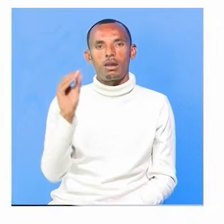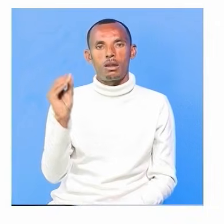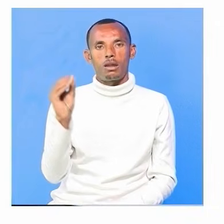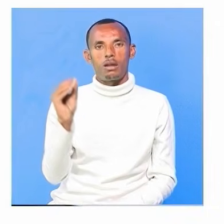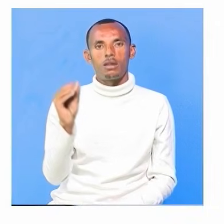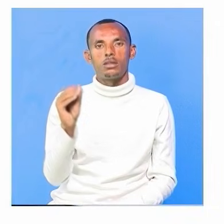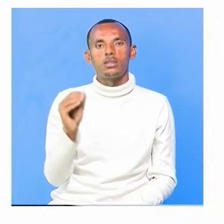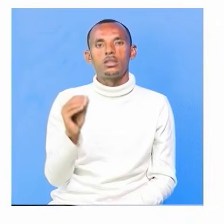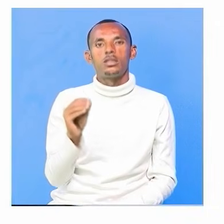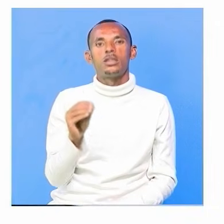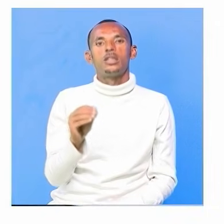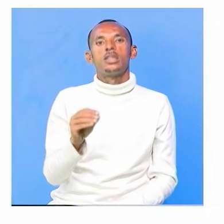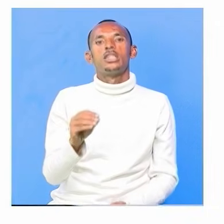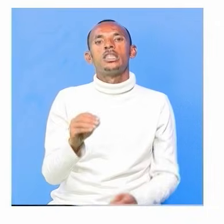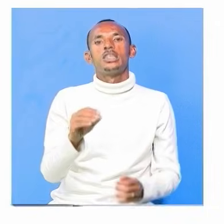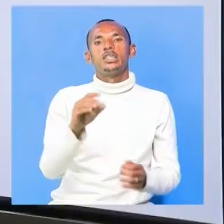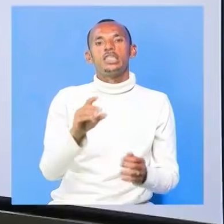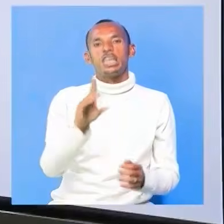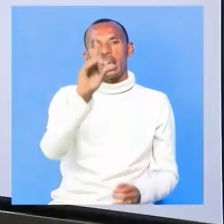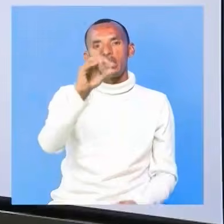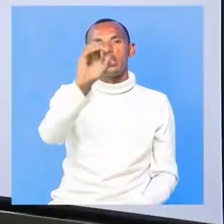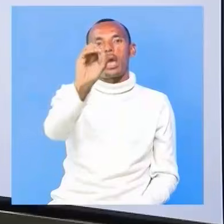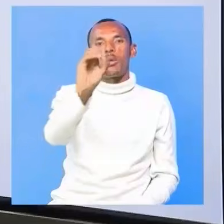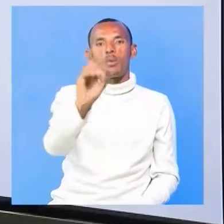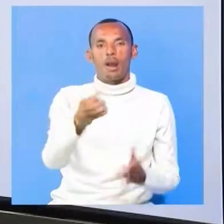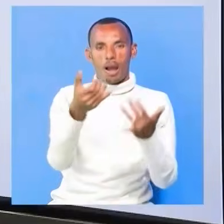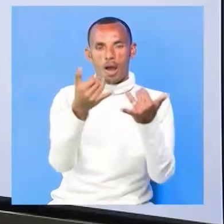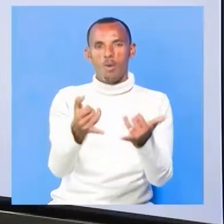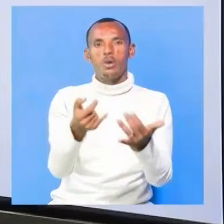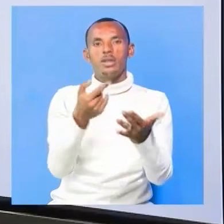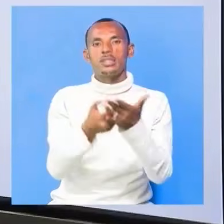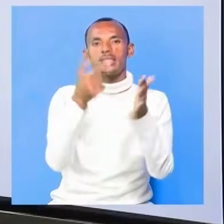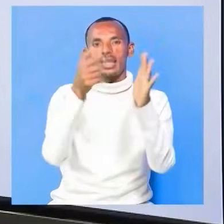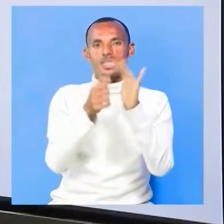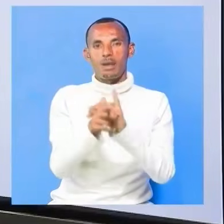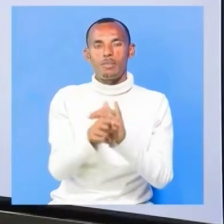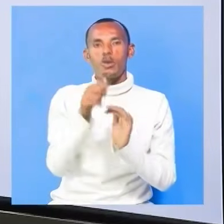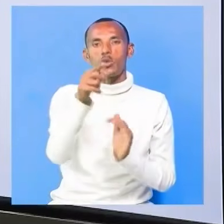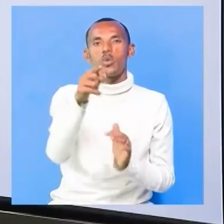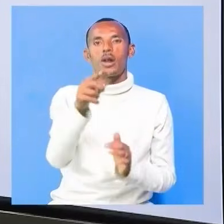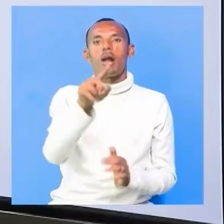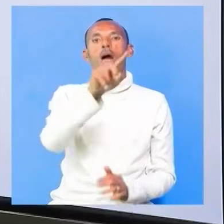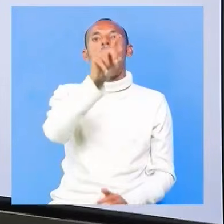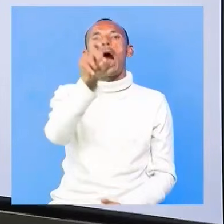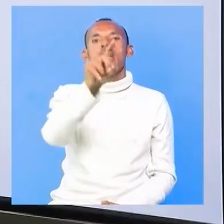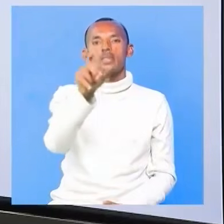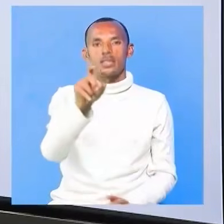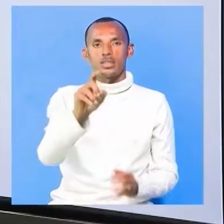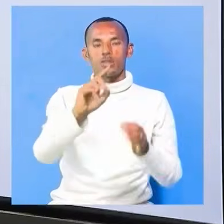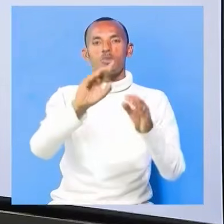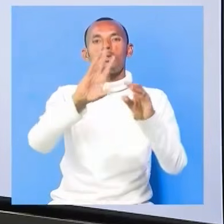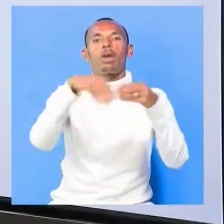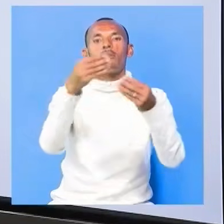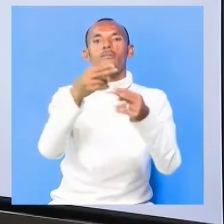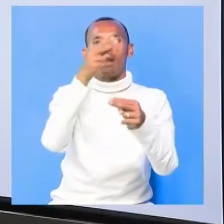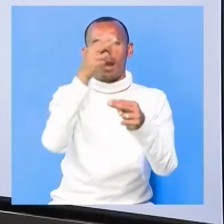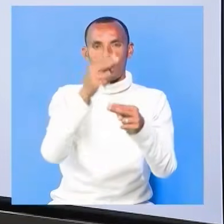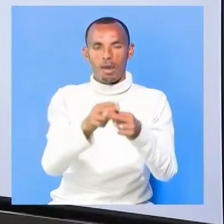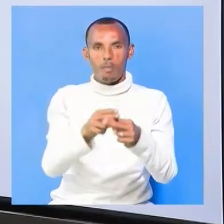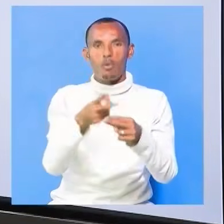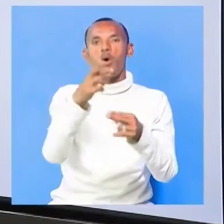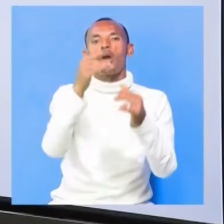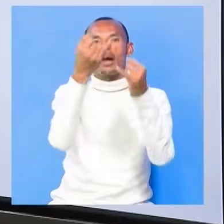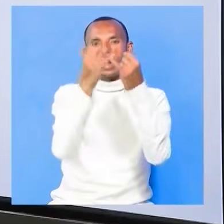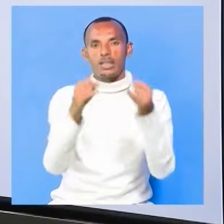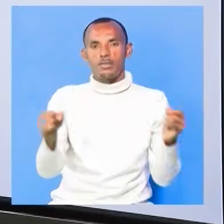and D0. Okay. Now, in this example, you are asked to give name